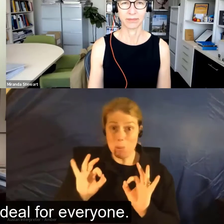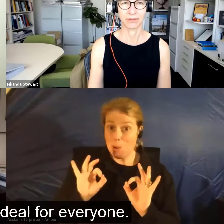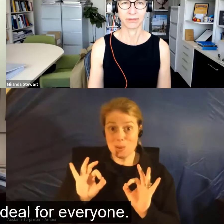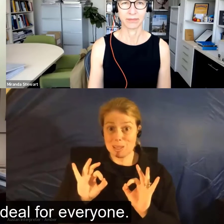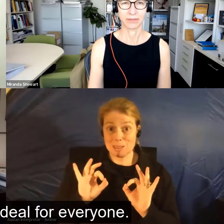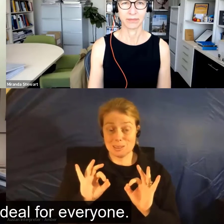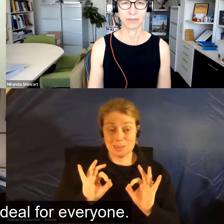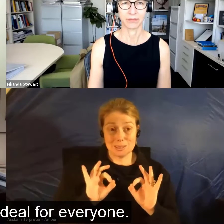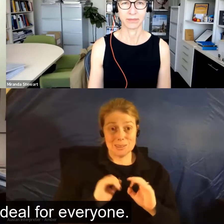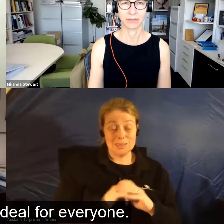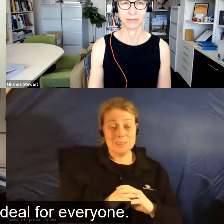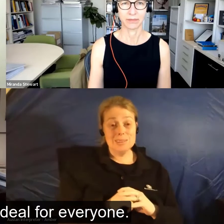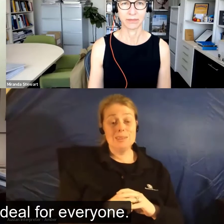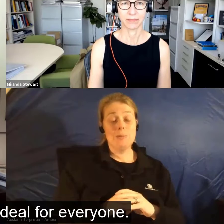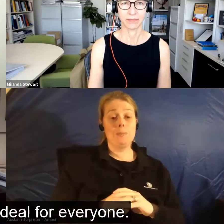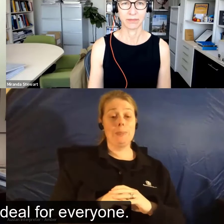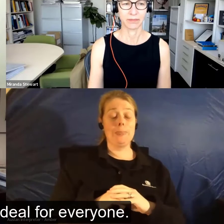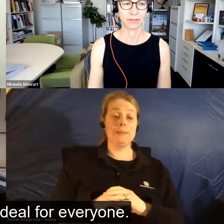less than ideal for